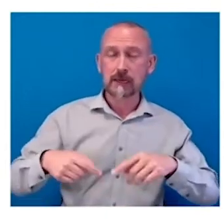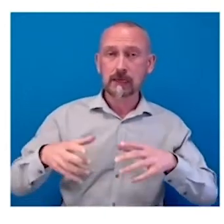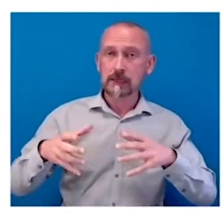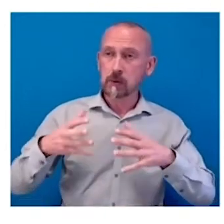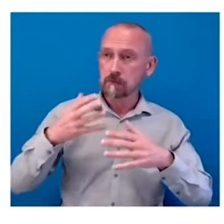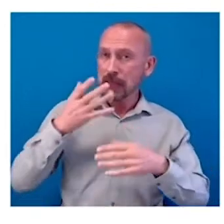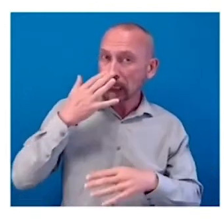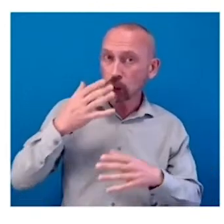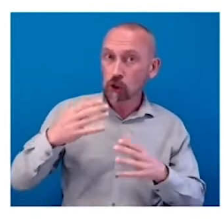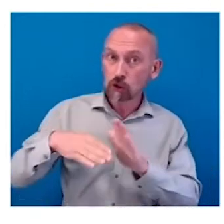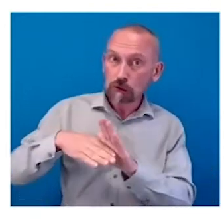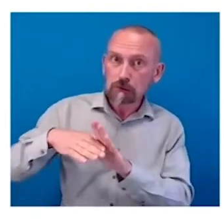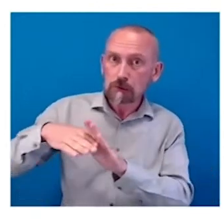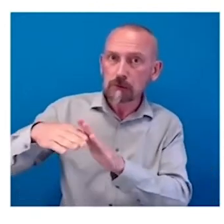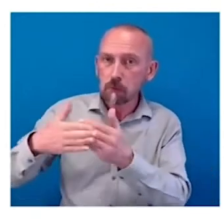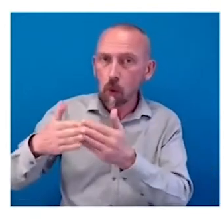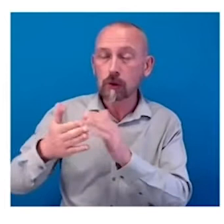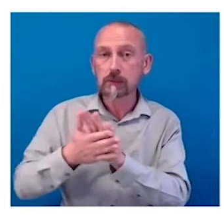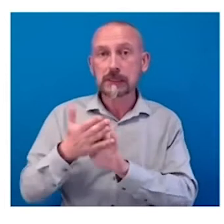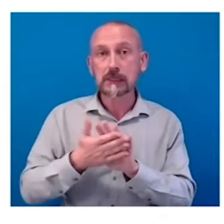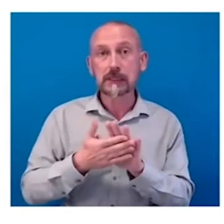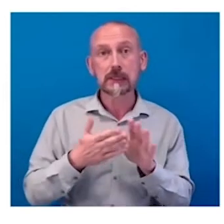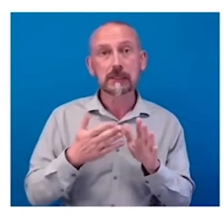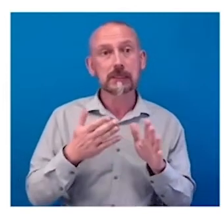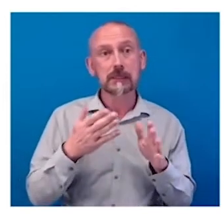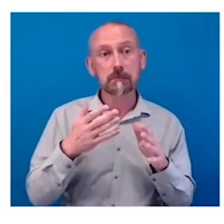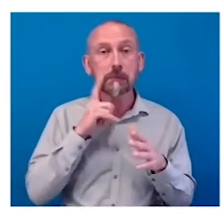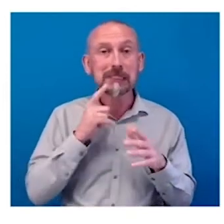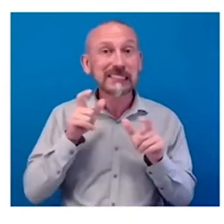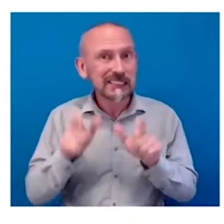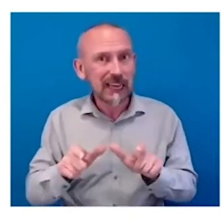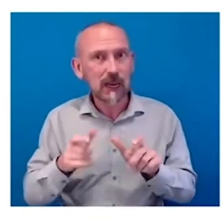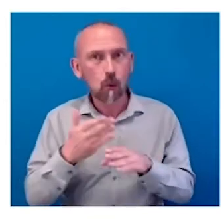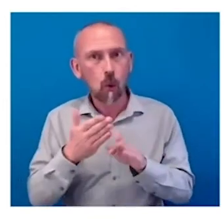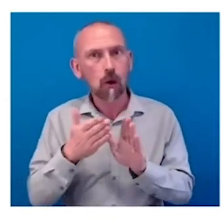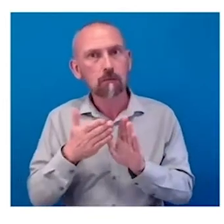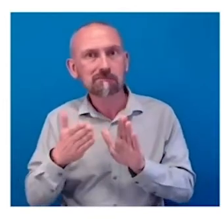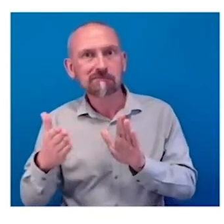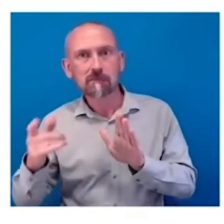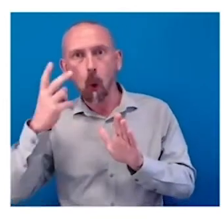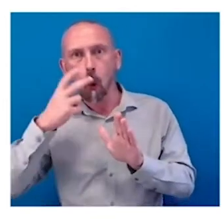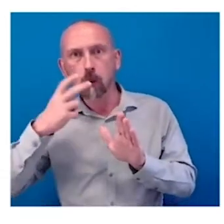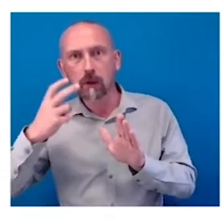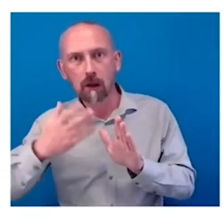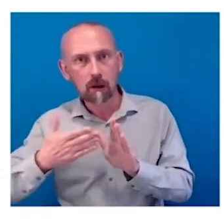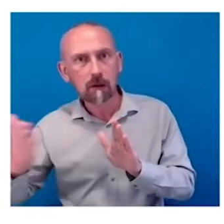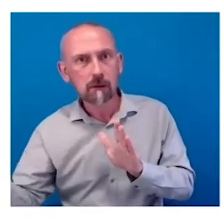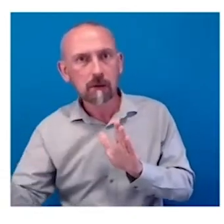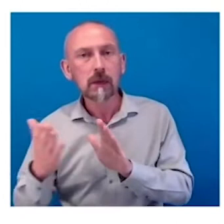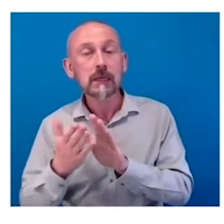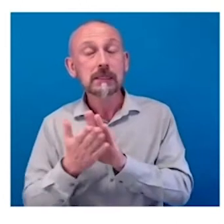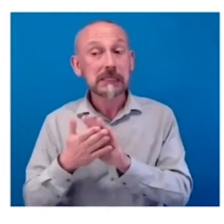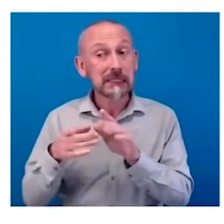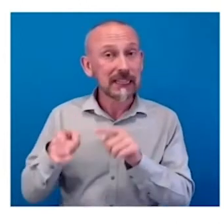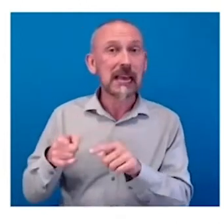specifically, we have an aging workforce. Those people tend to stay in work for longer. They are more likely to acquire an impairment